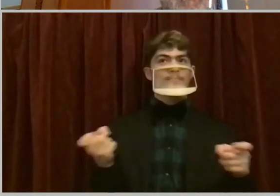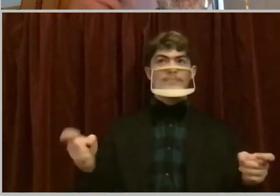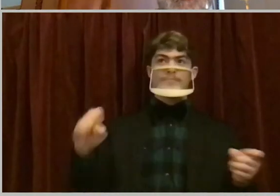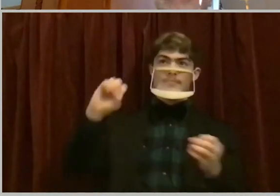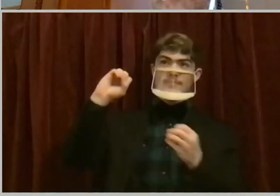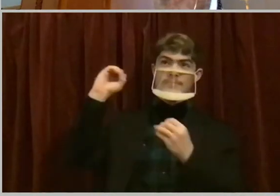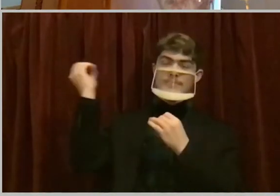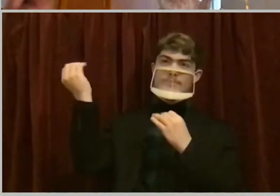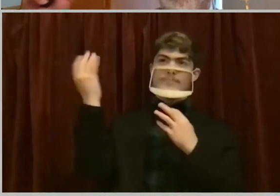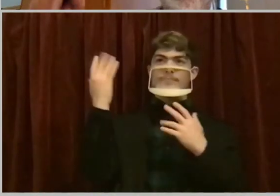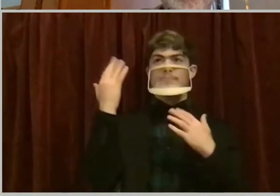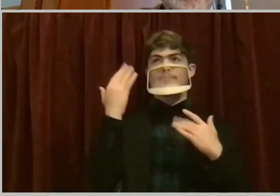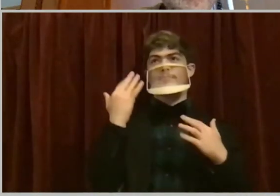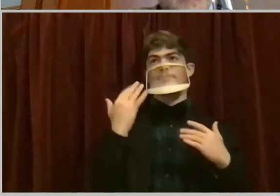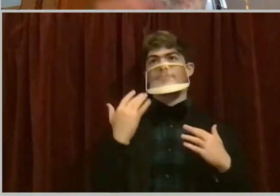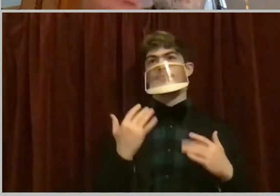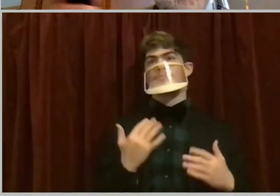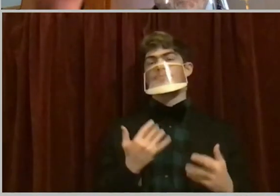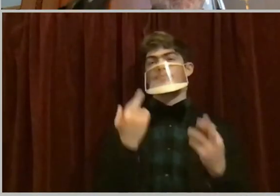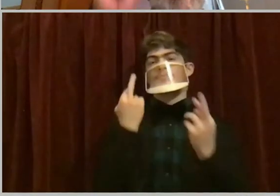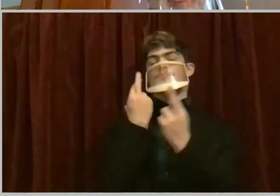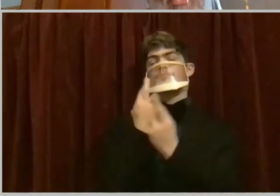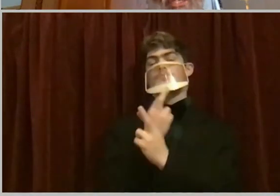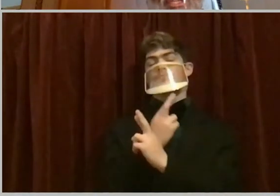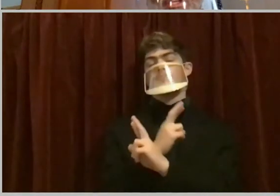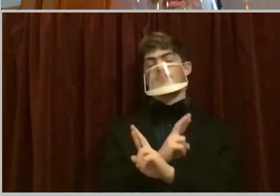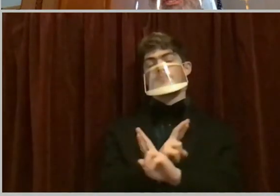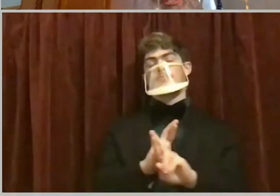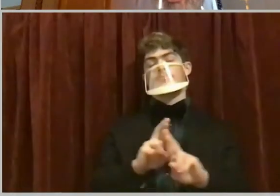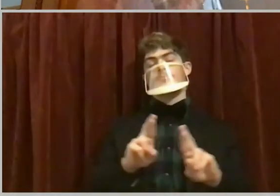with the dawn of